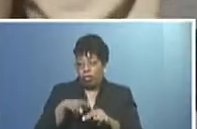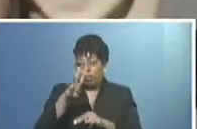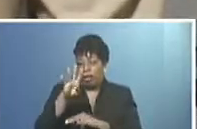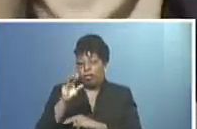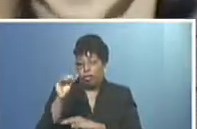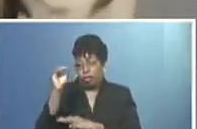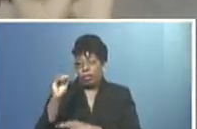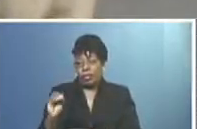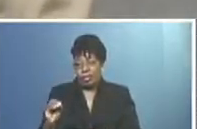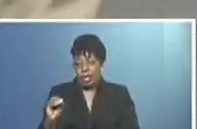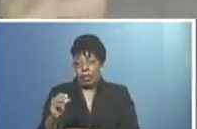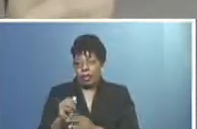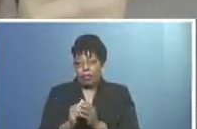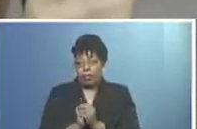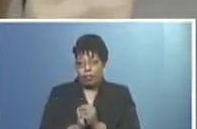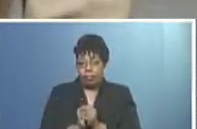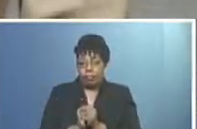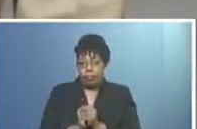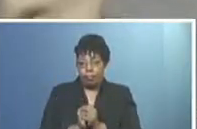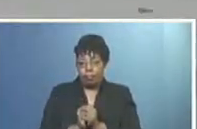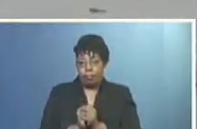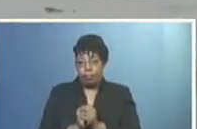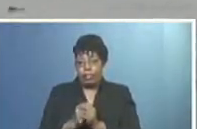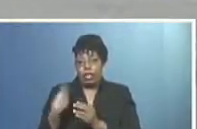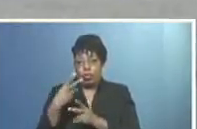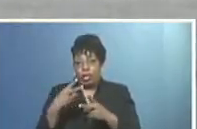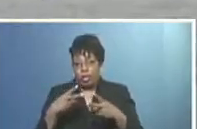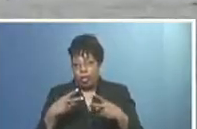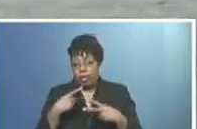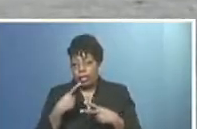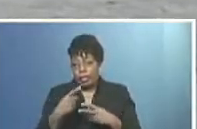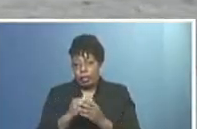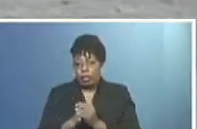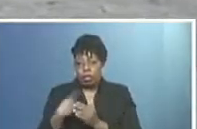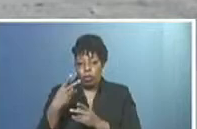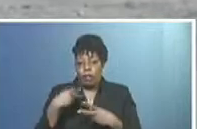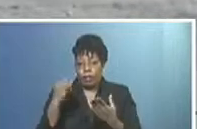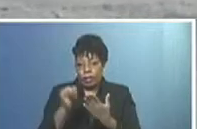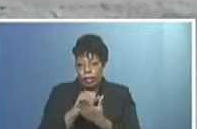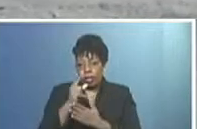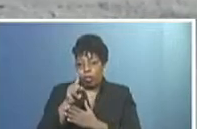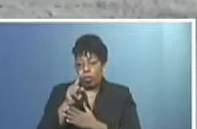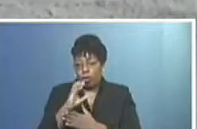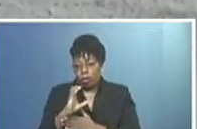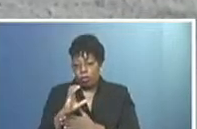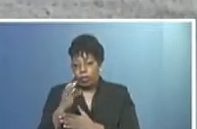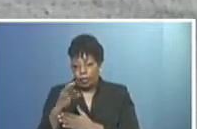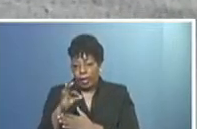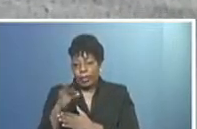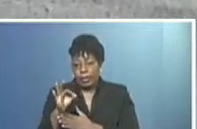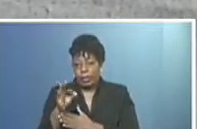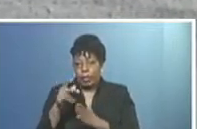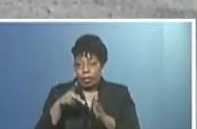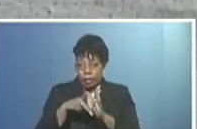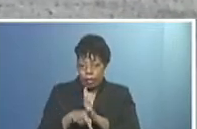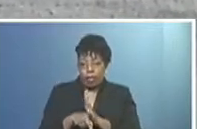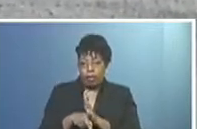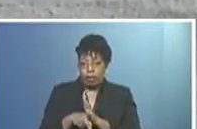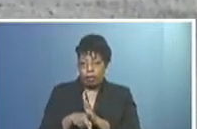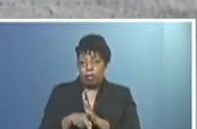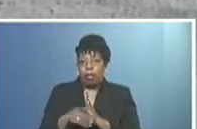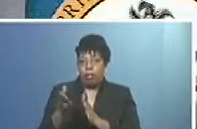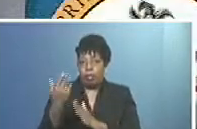40%. We have investigated 119 incidents of homicides thus far